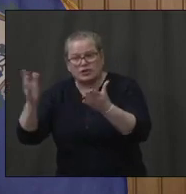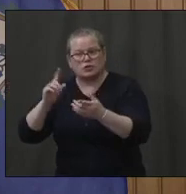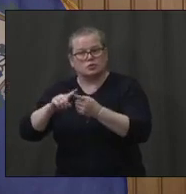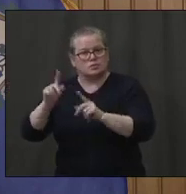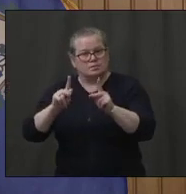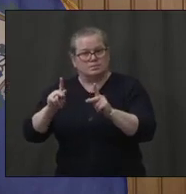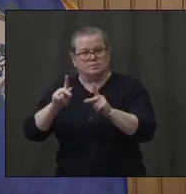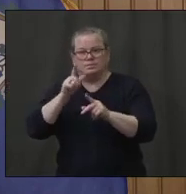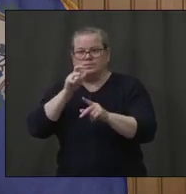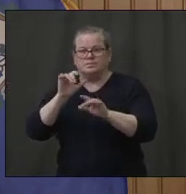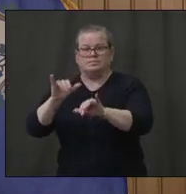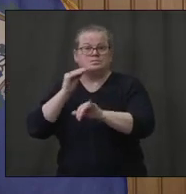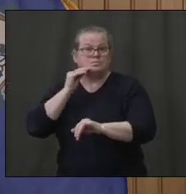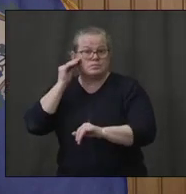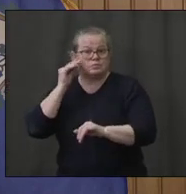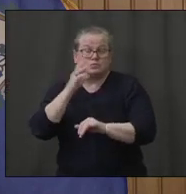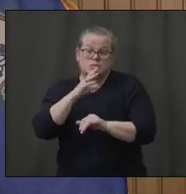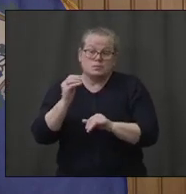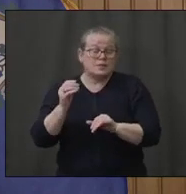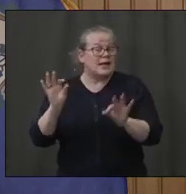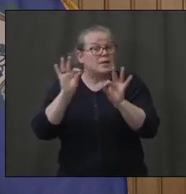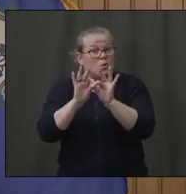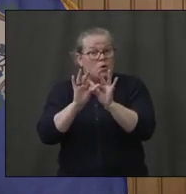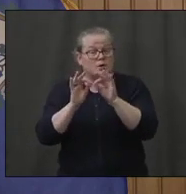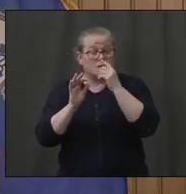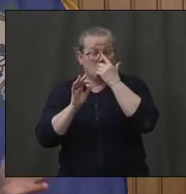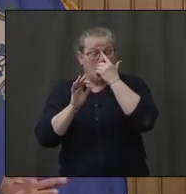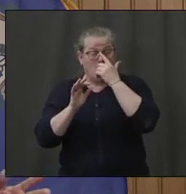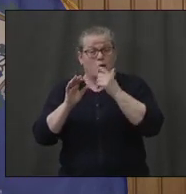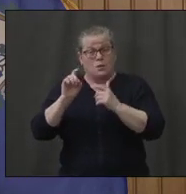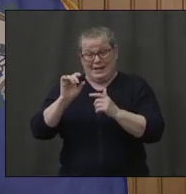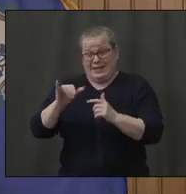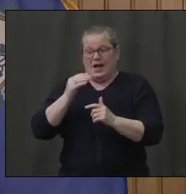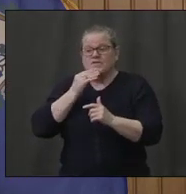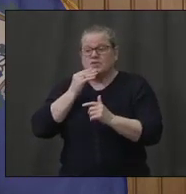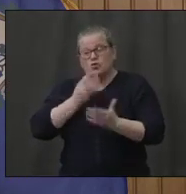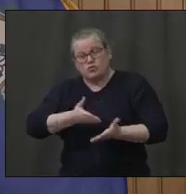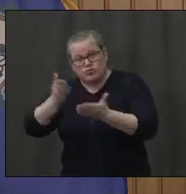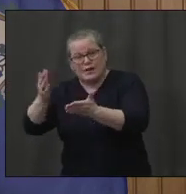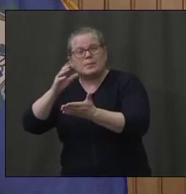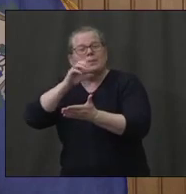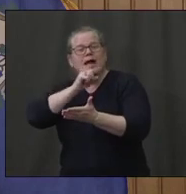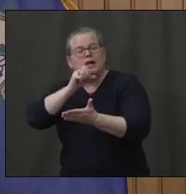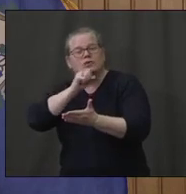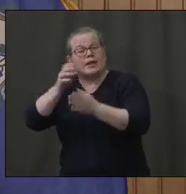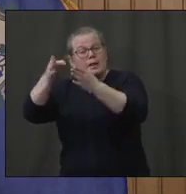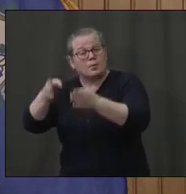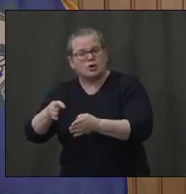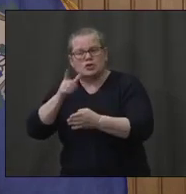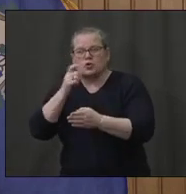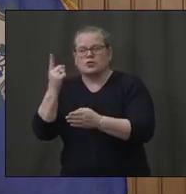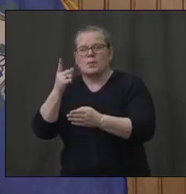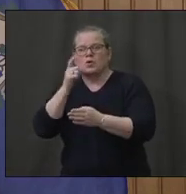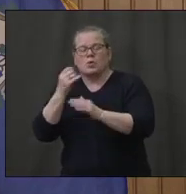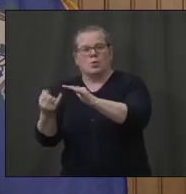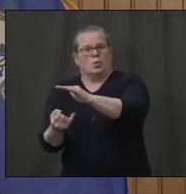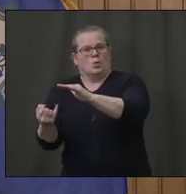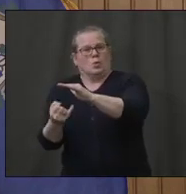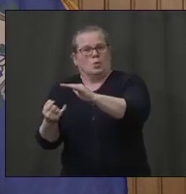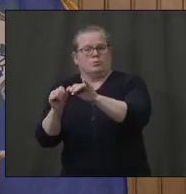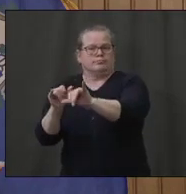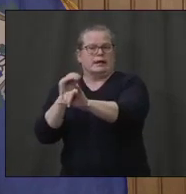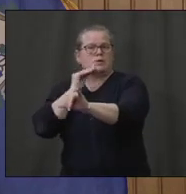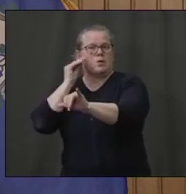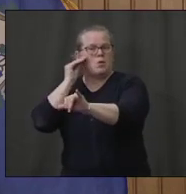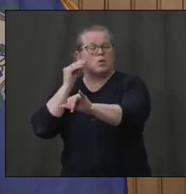to folks. And just as importantly, or more importantly, get the food to an elderly person or somebody who's under quarantine. So